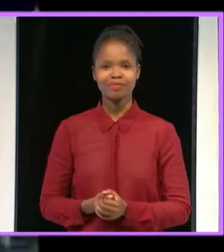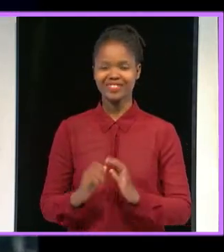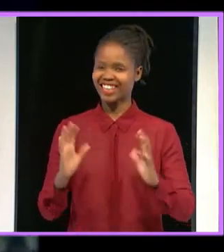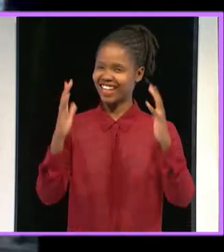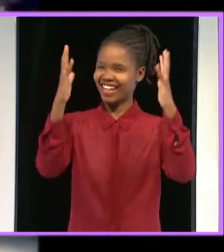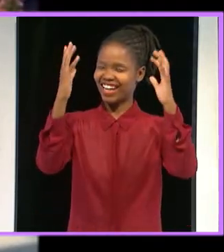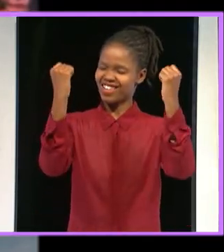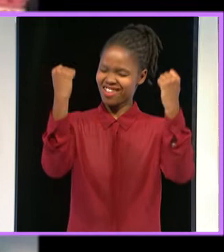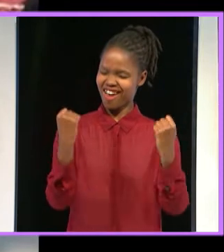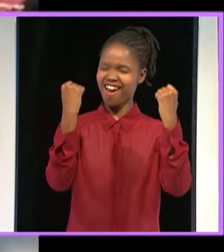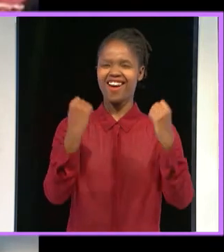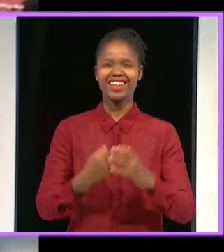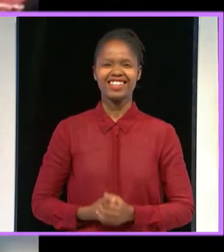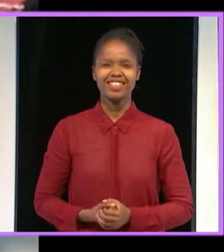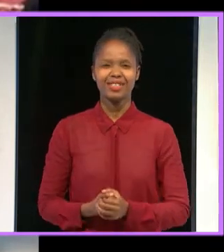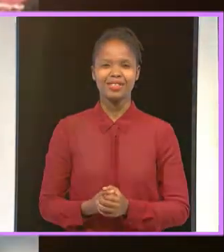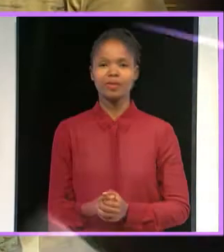Done! Yay!